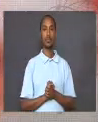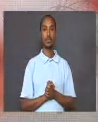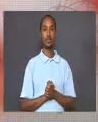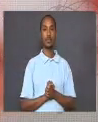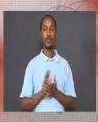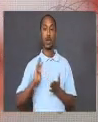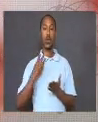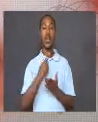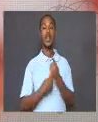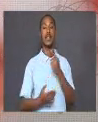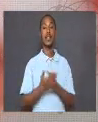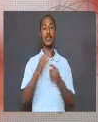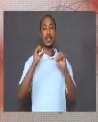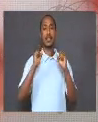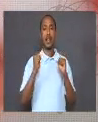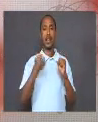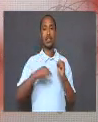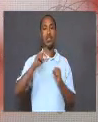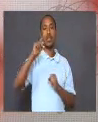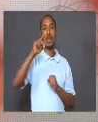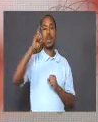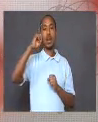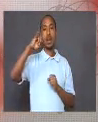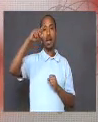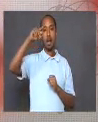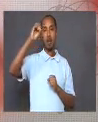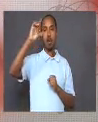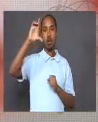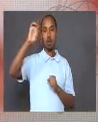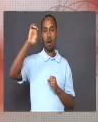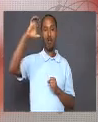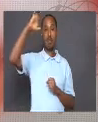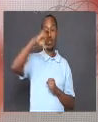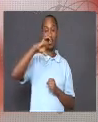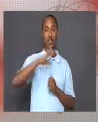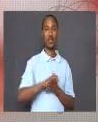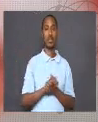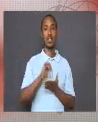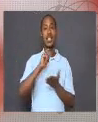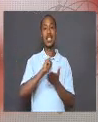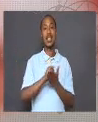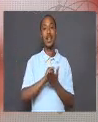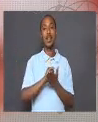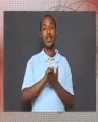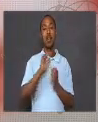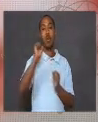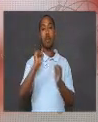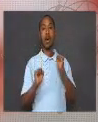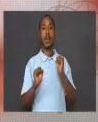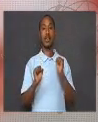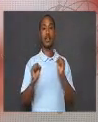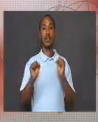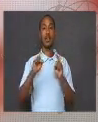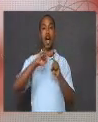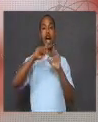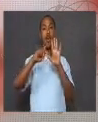We discussed the strength of dipole forces and learned that in comparison to